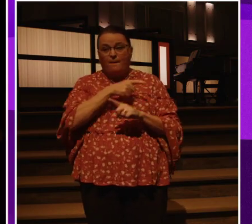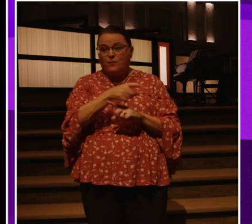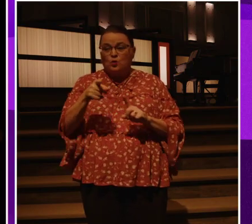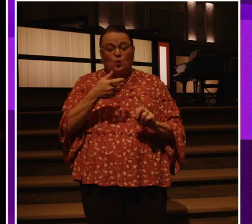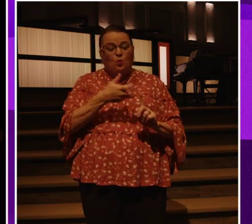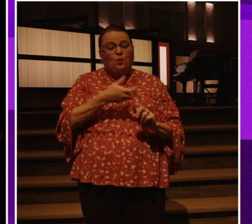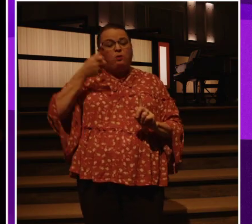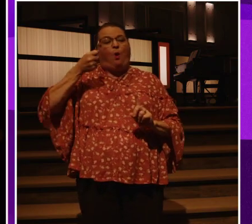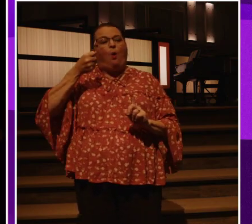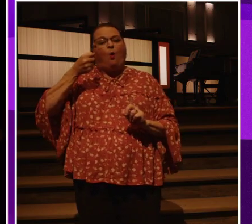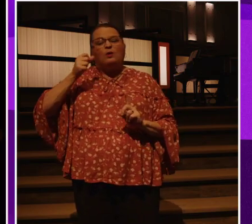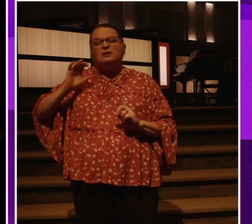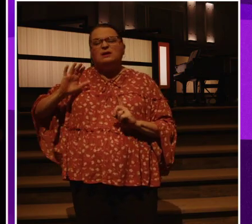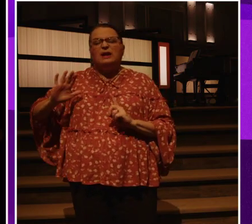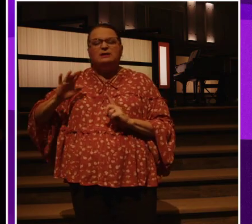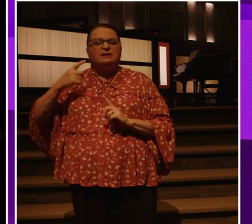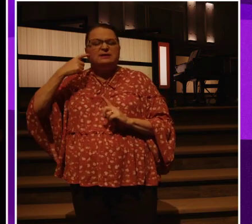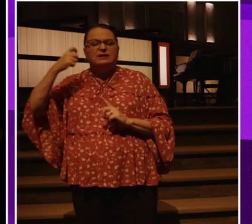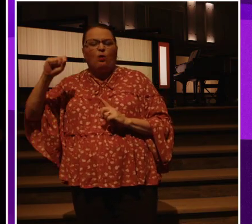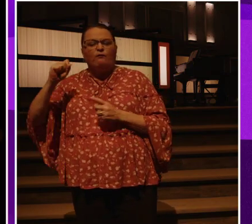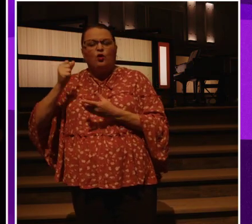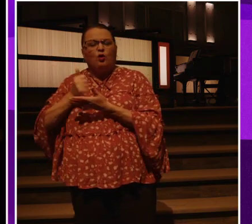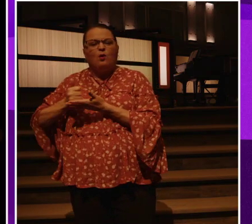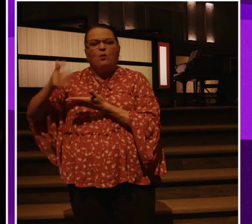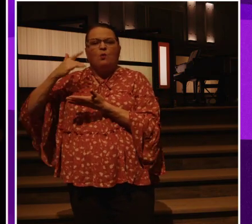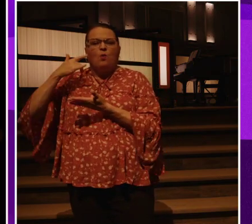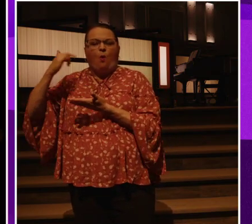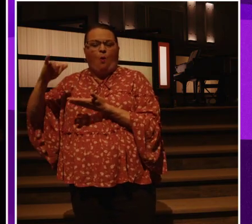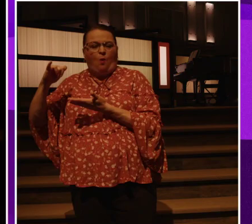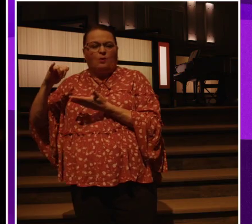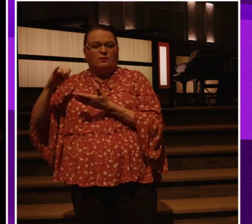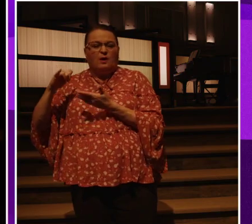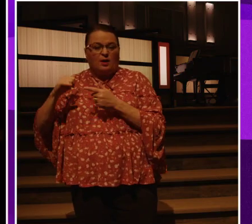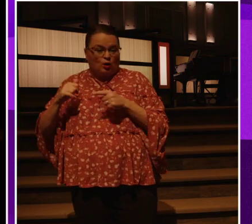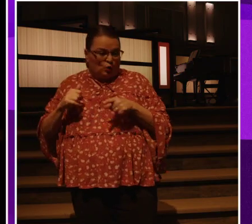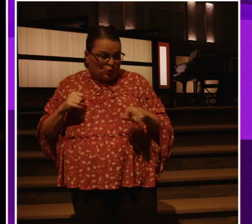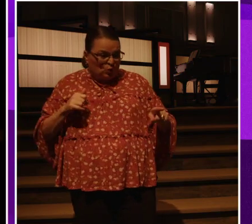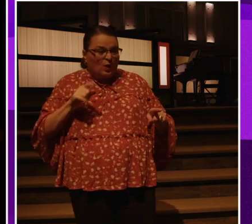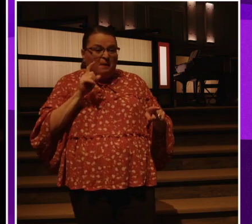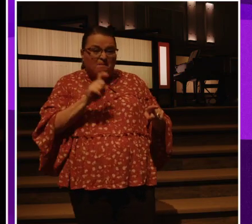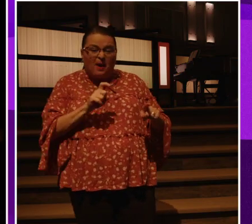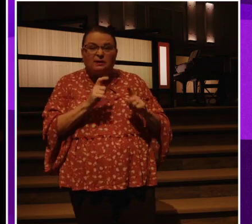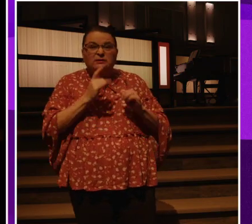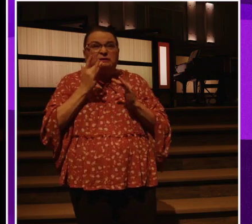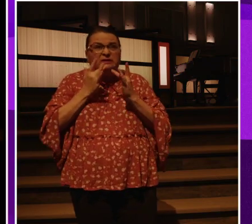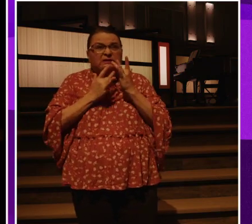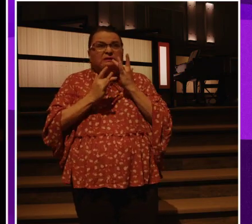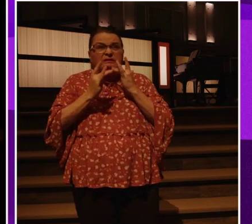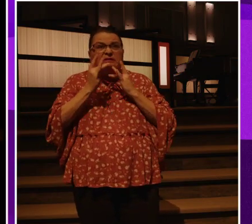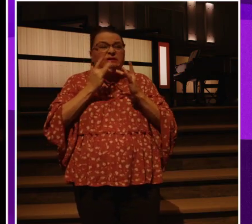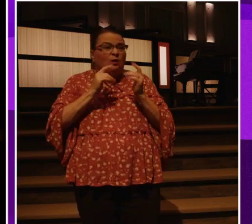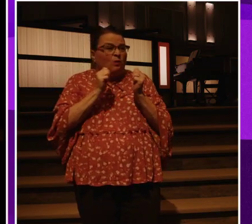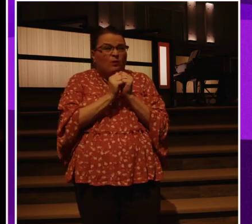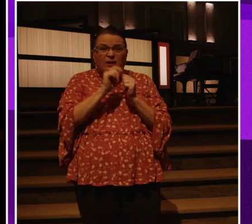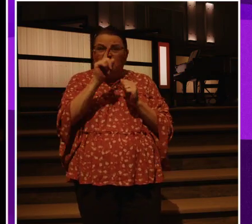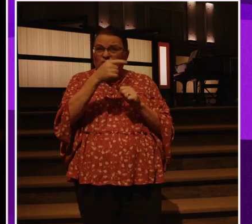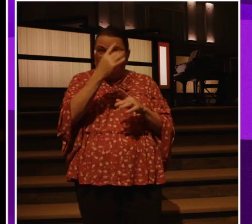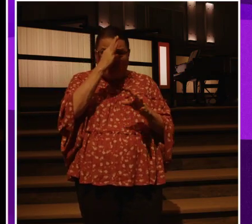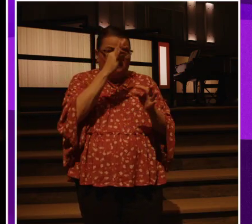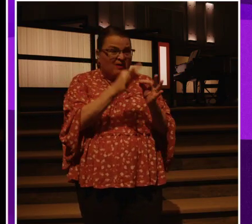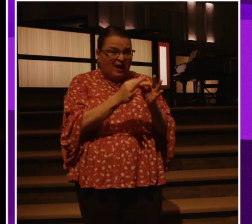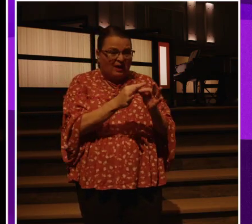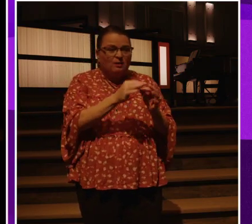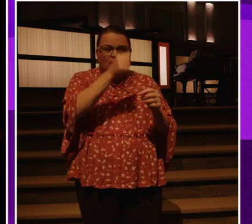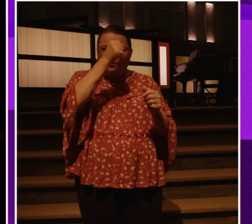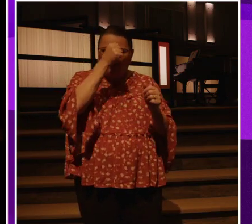its silver and its gold, and you have to get along with meager fare, just remember in